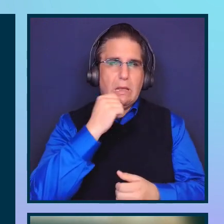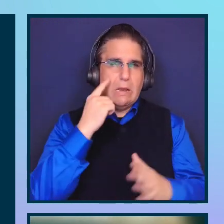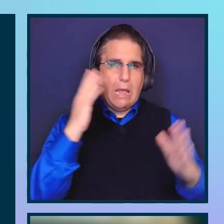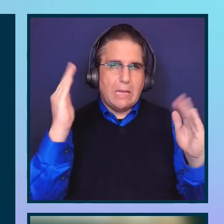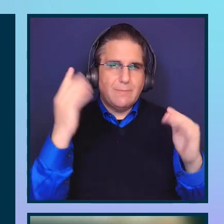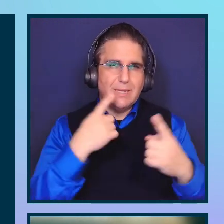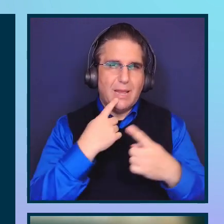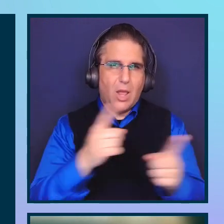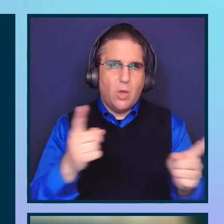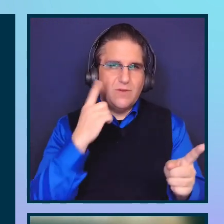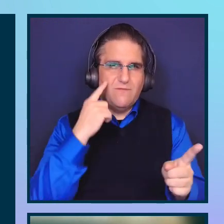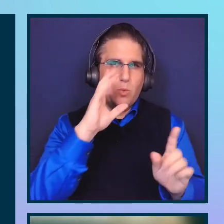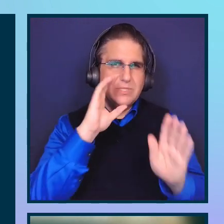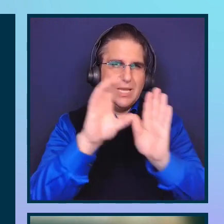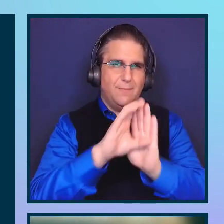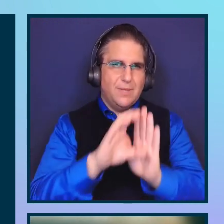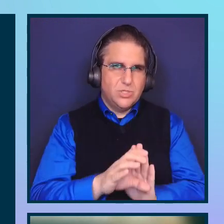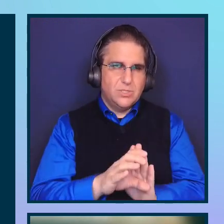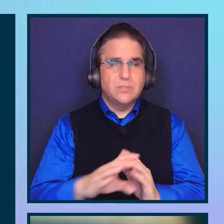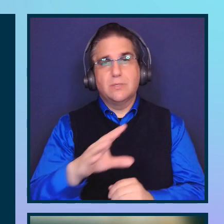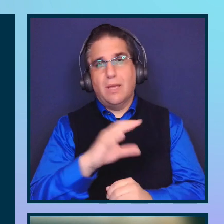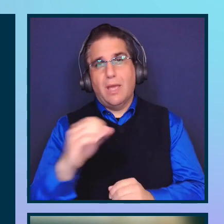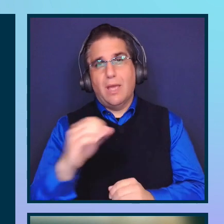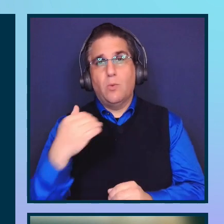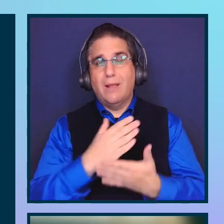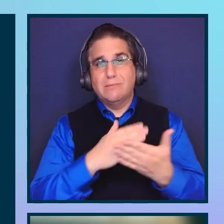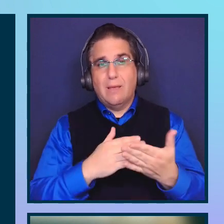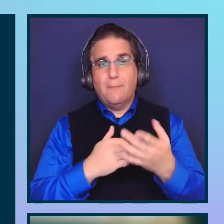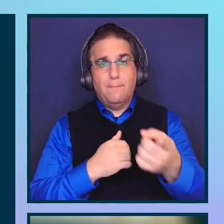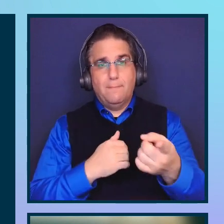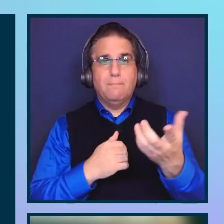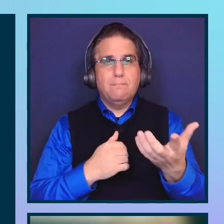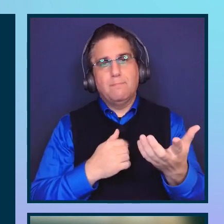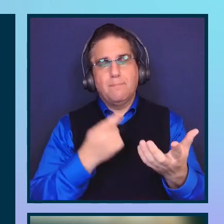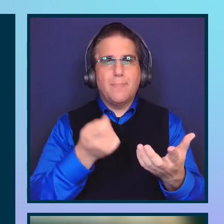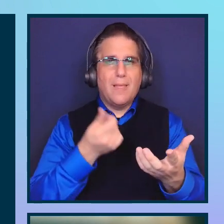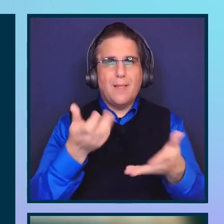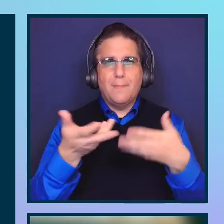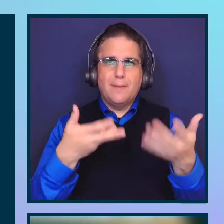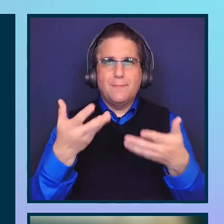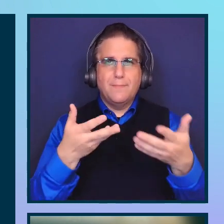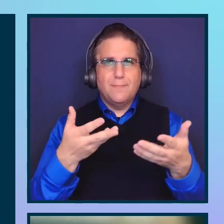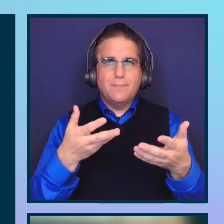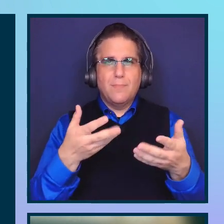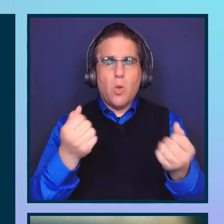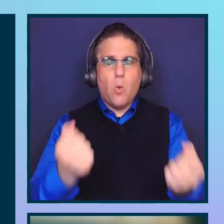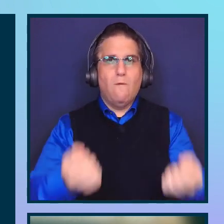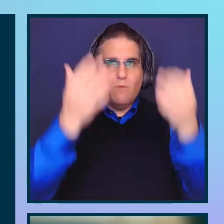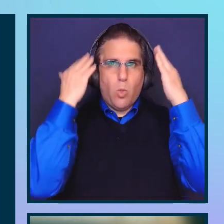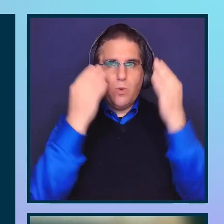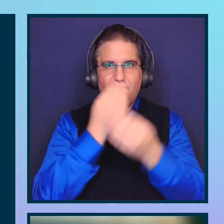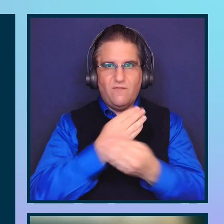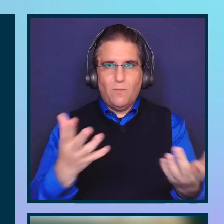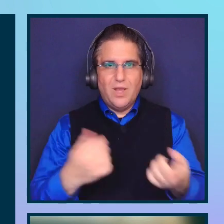announcements for images. And we also have some, a little bit overload of information for those